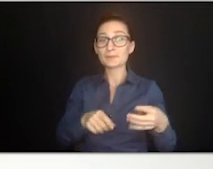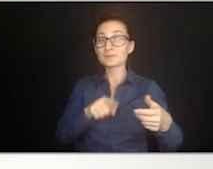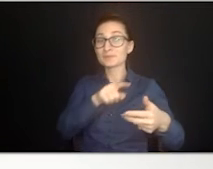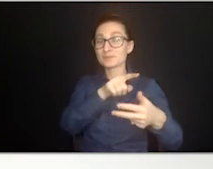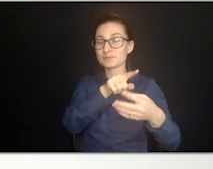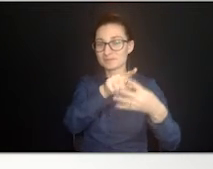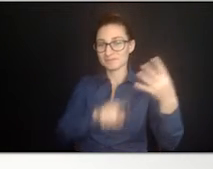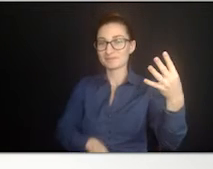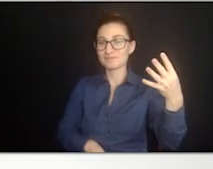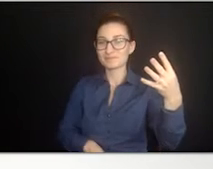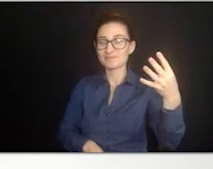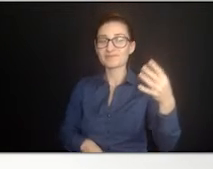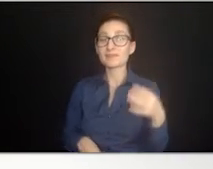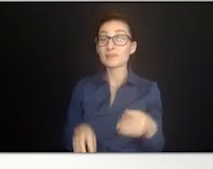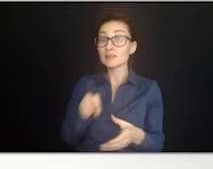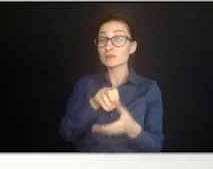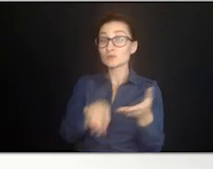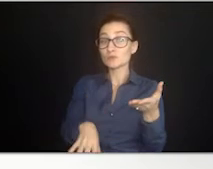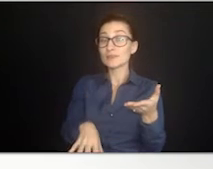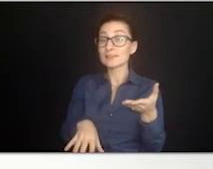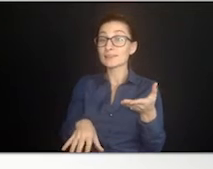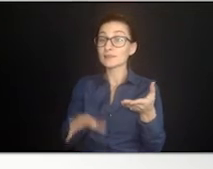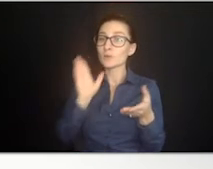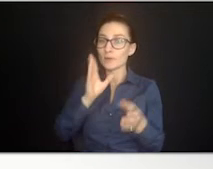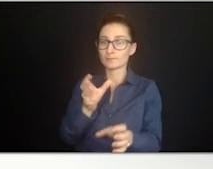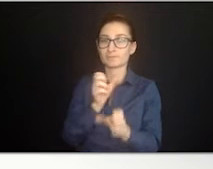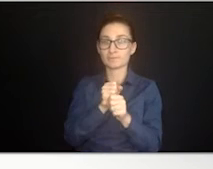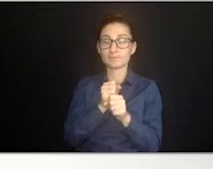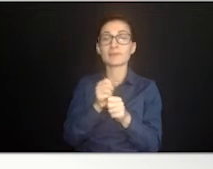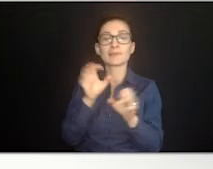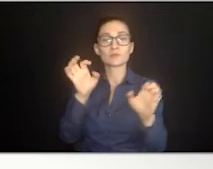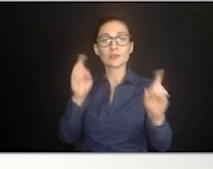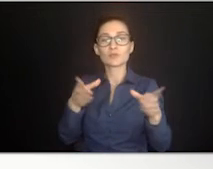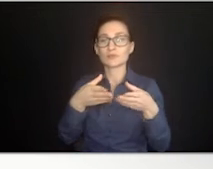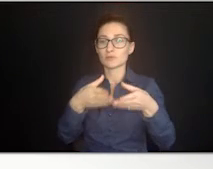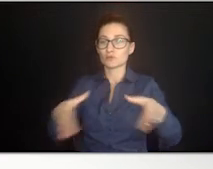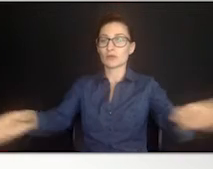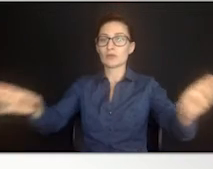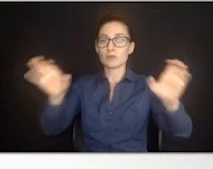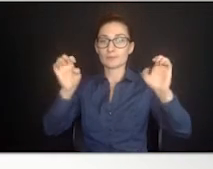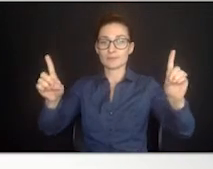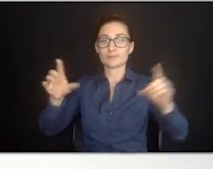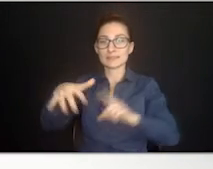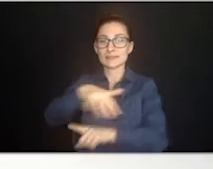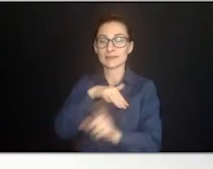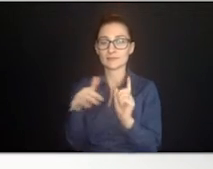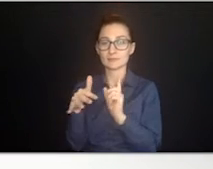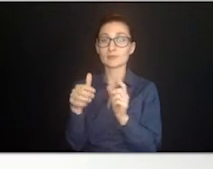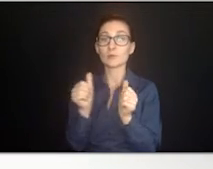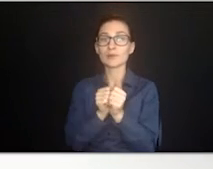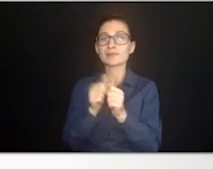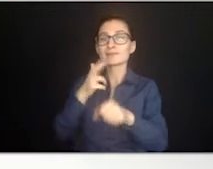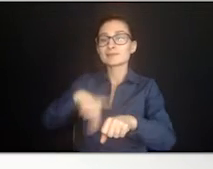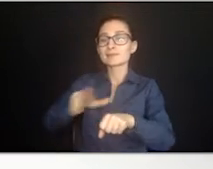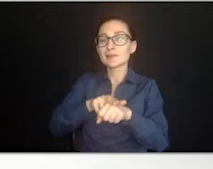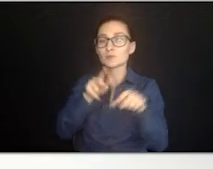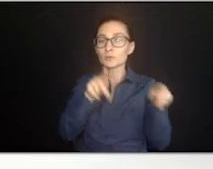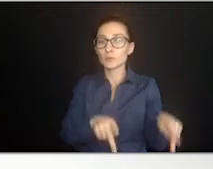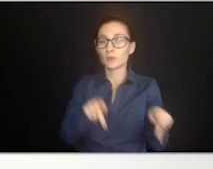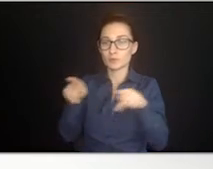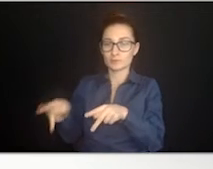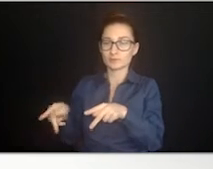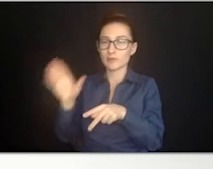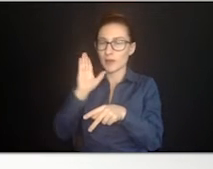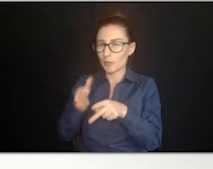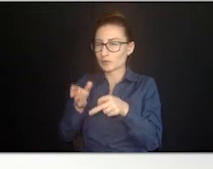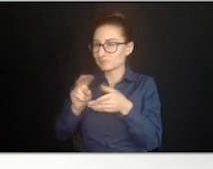with a disability receives education in general education settings with natural proportions. Okay, then we'll